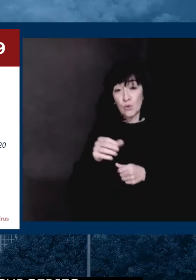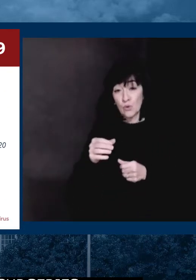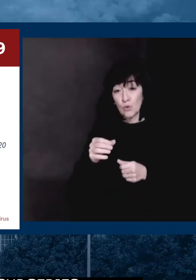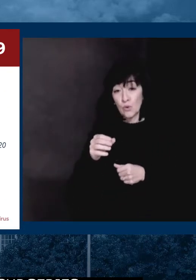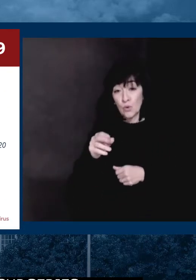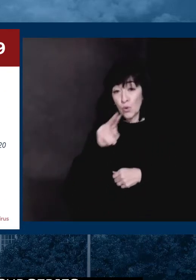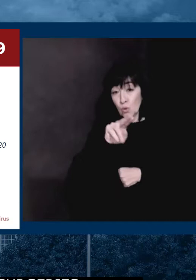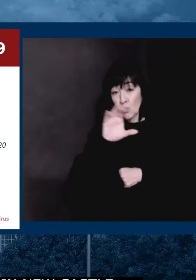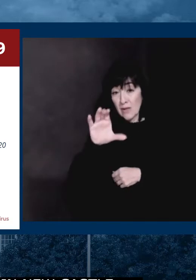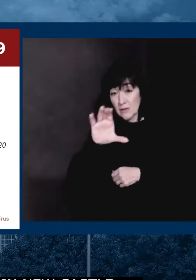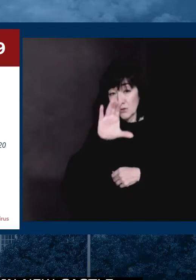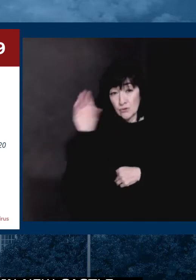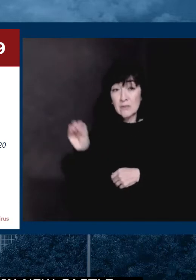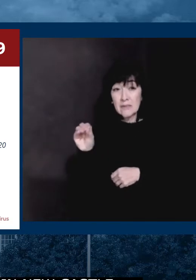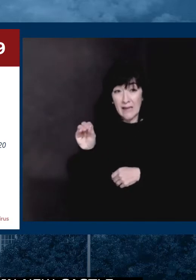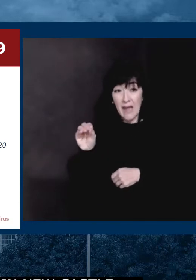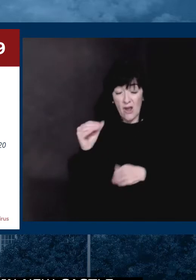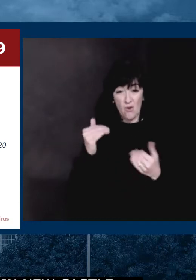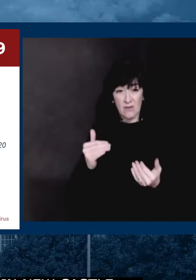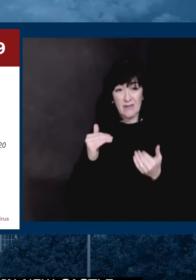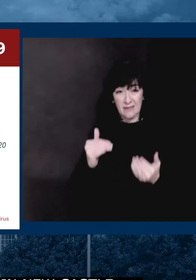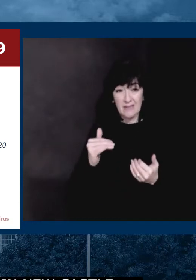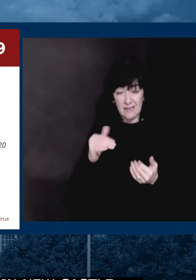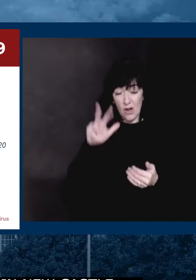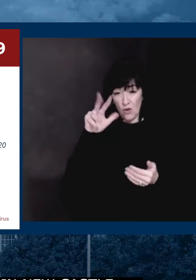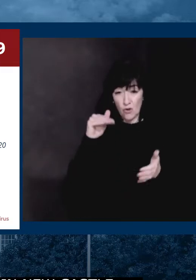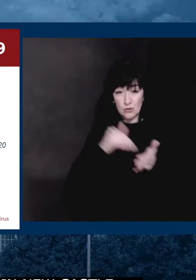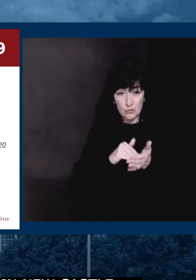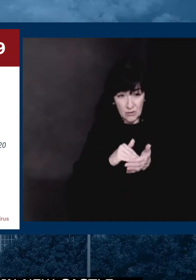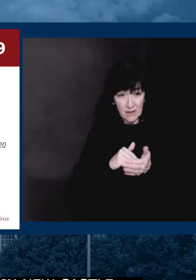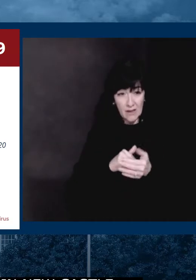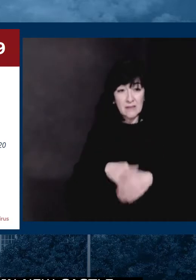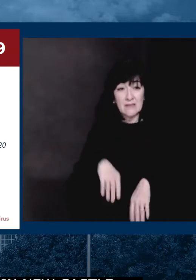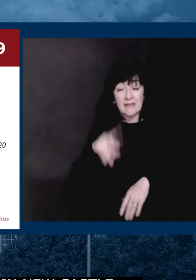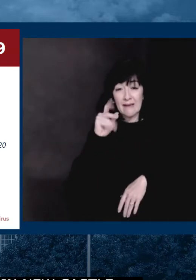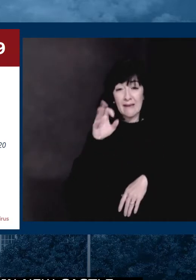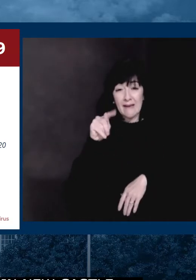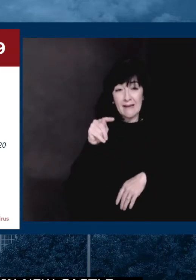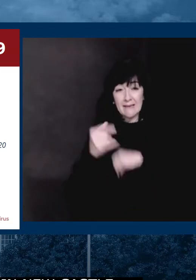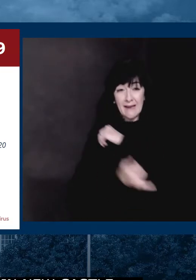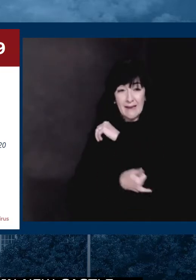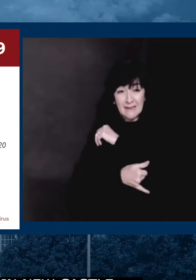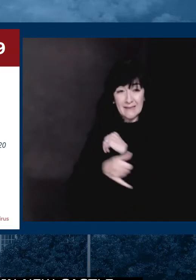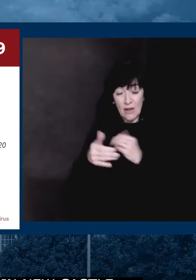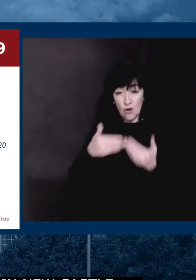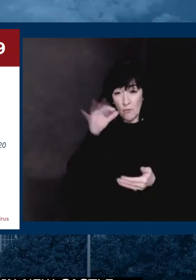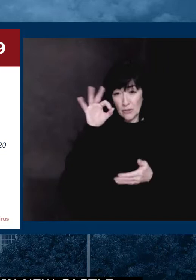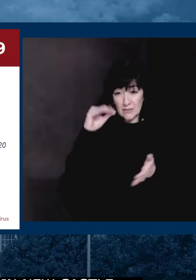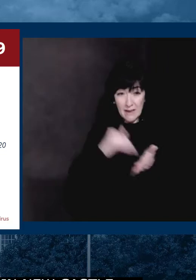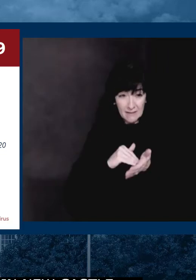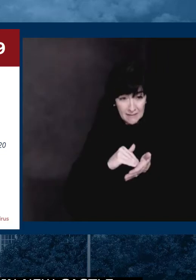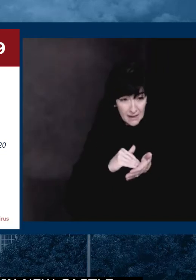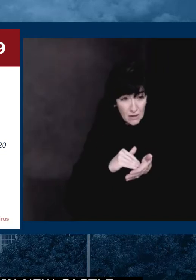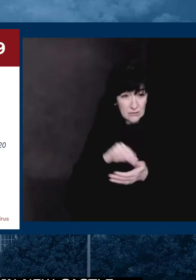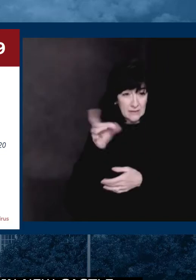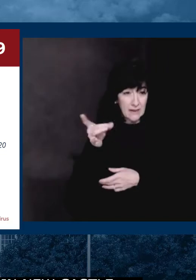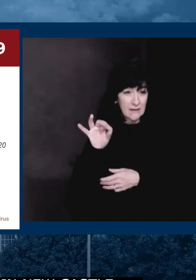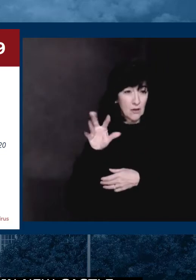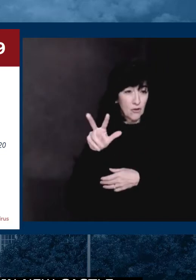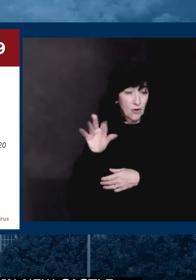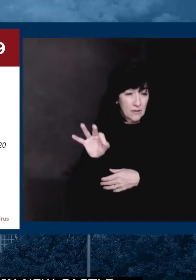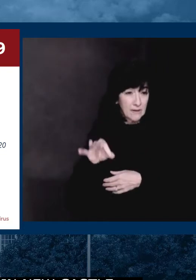3,300 positive cases. Kent County, almost 9,000, 8939. And in Sussex